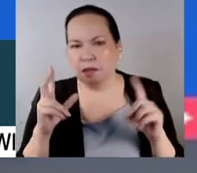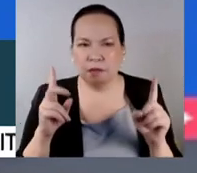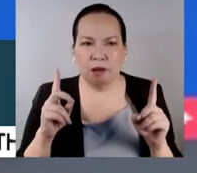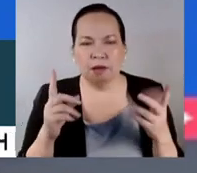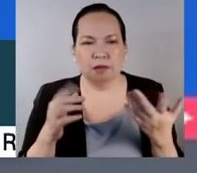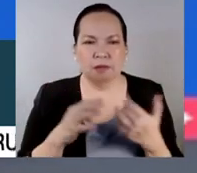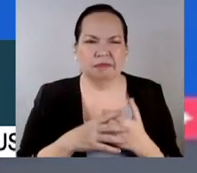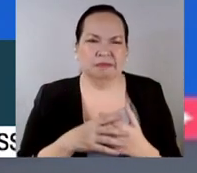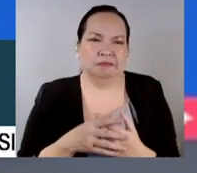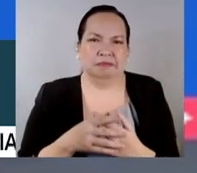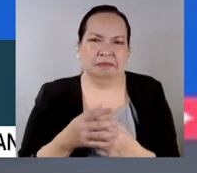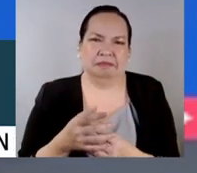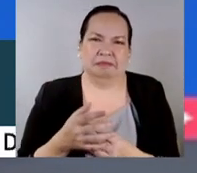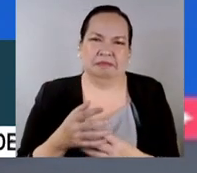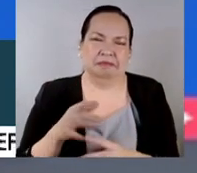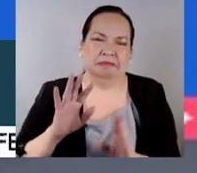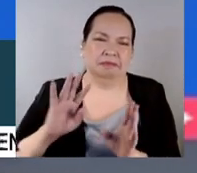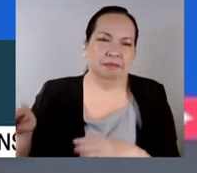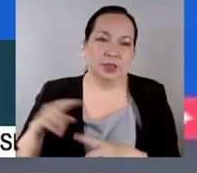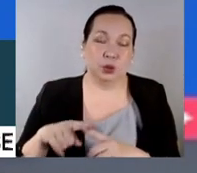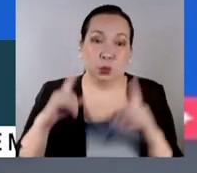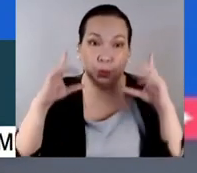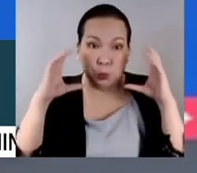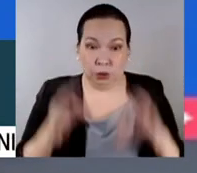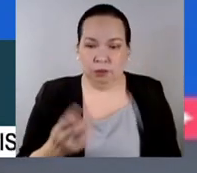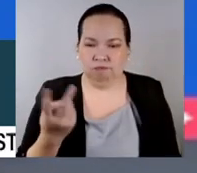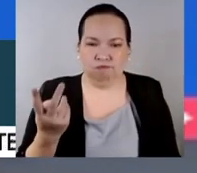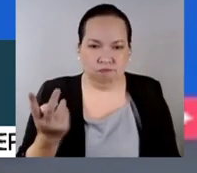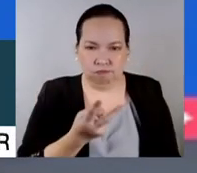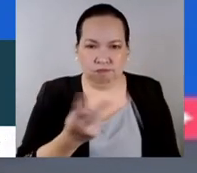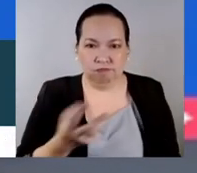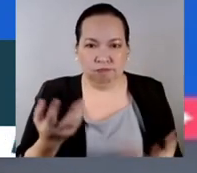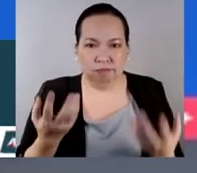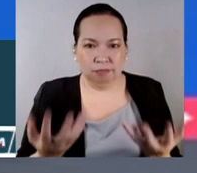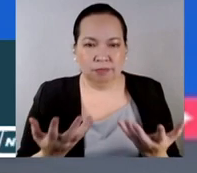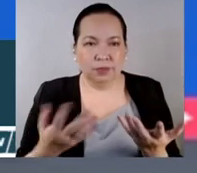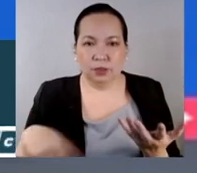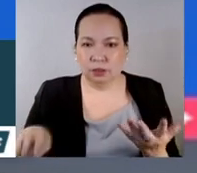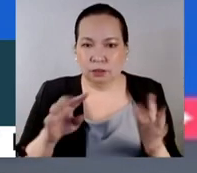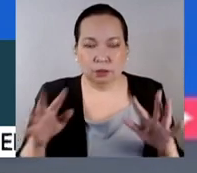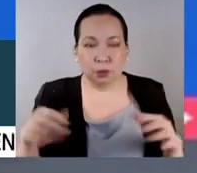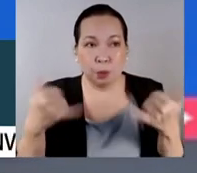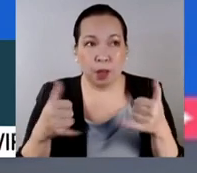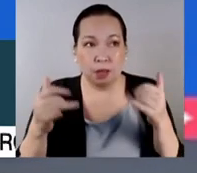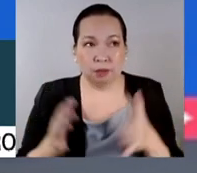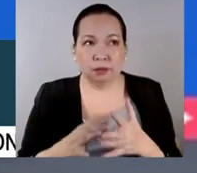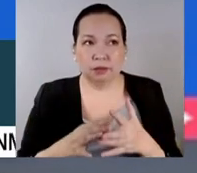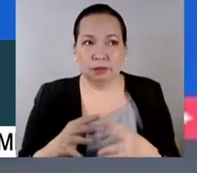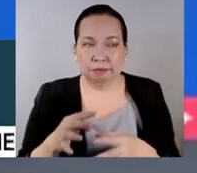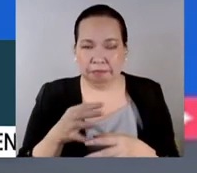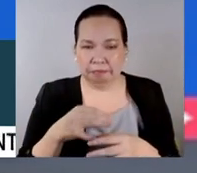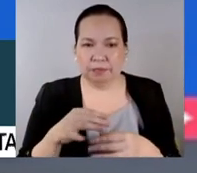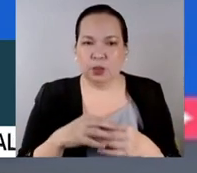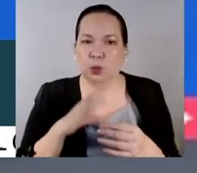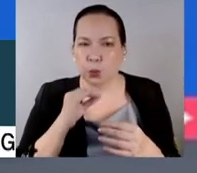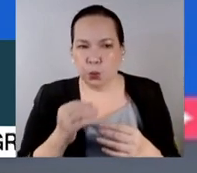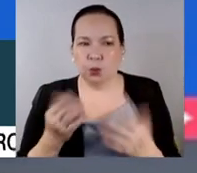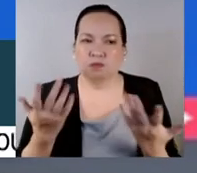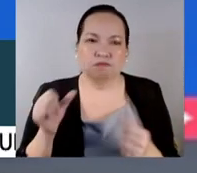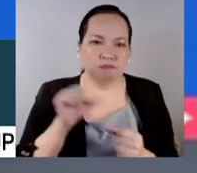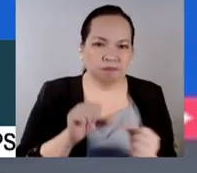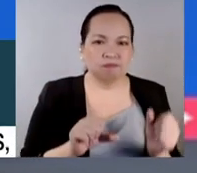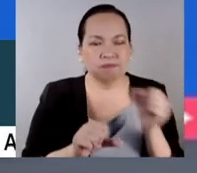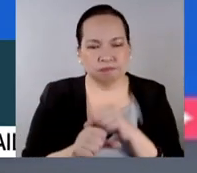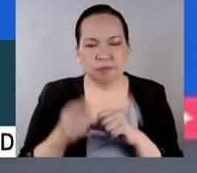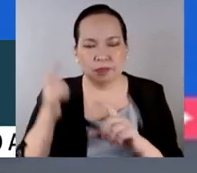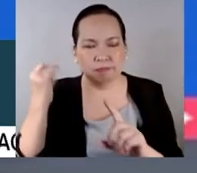going to decide it. It's going to be decided between those four lines, whose game can get to whose game and ultimately win at the